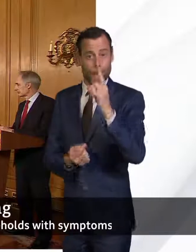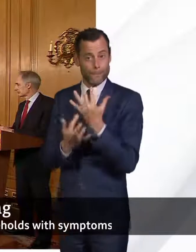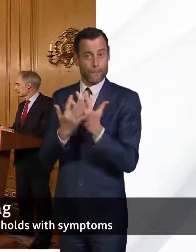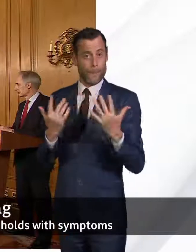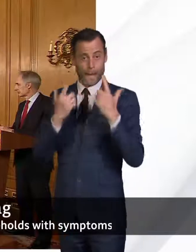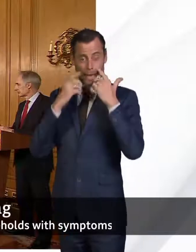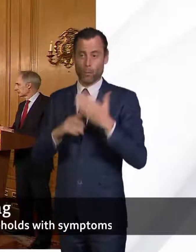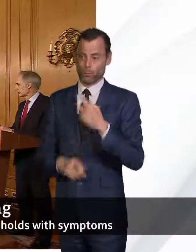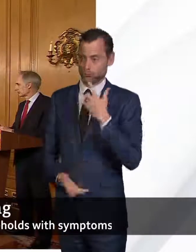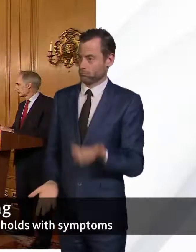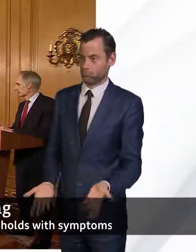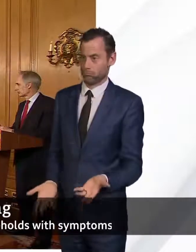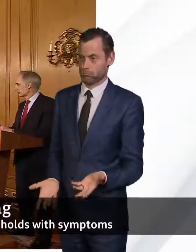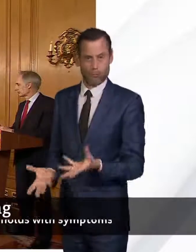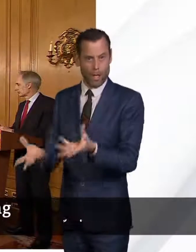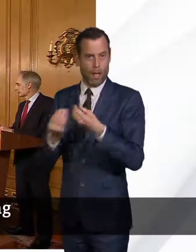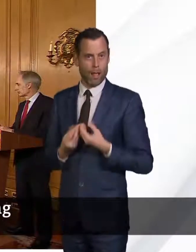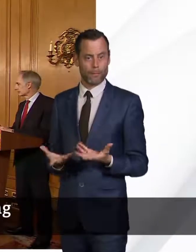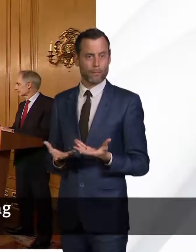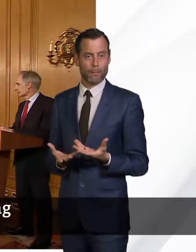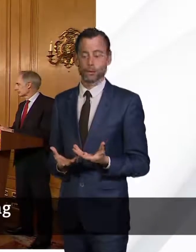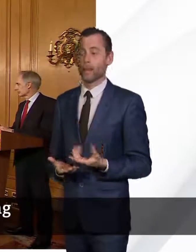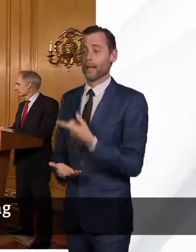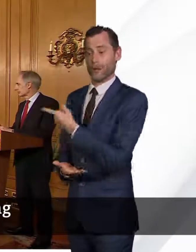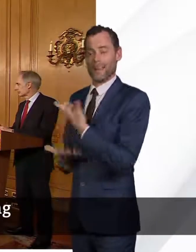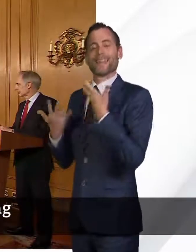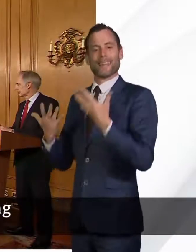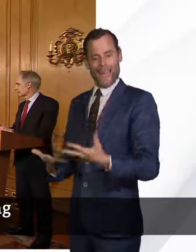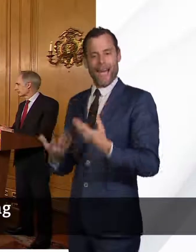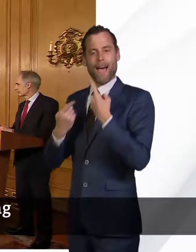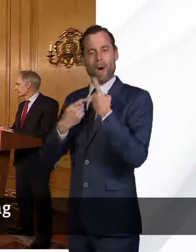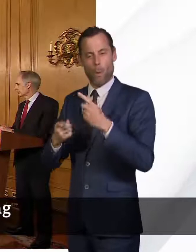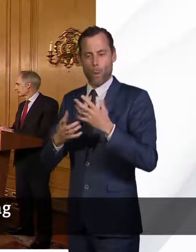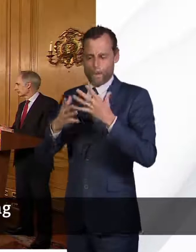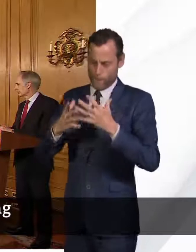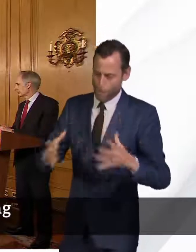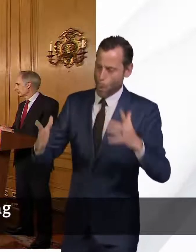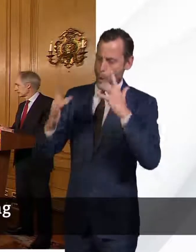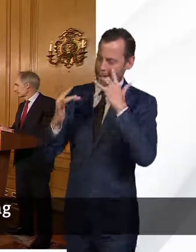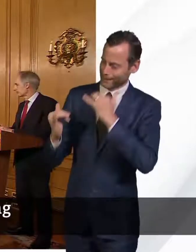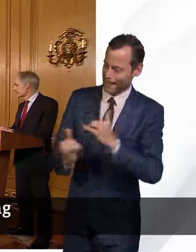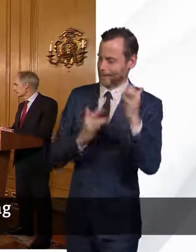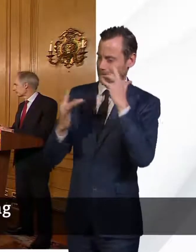every day, surely this has to be your first priority now. This looks as though this is where the virus continues to spread.